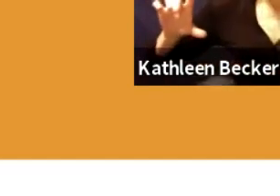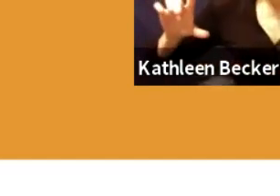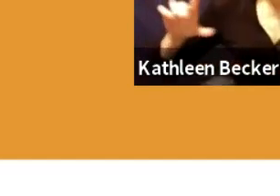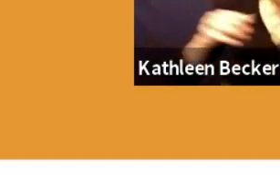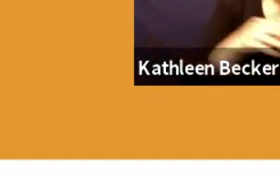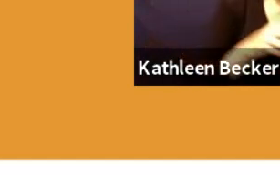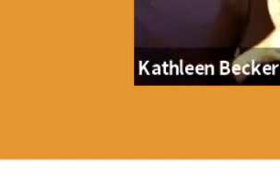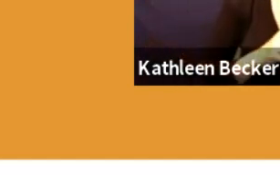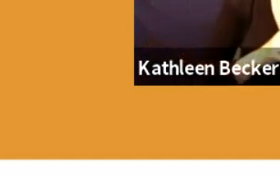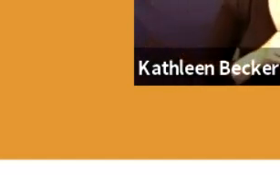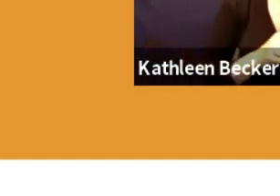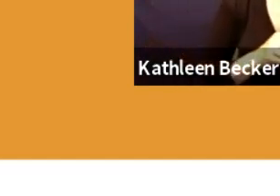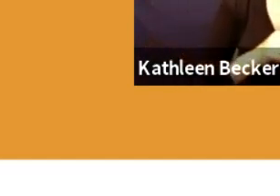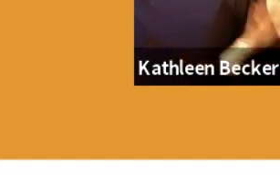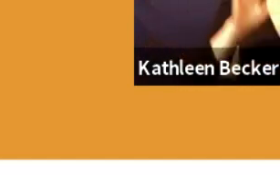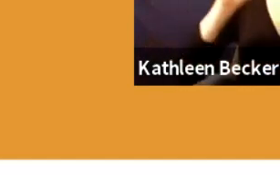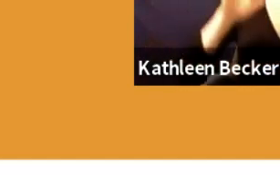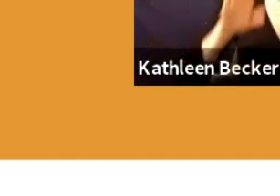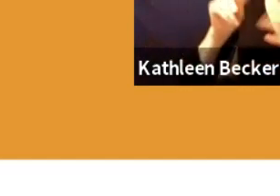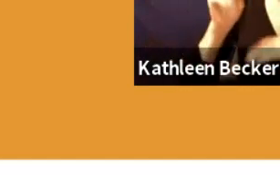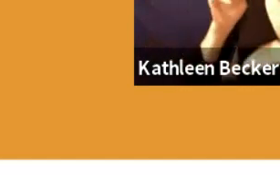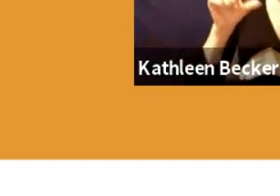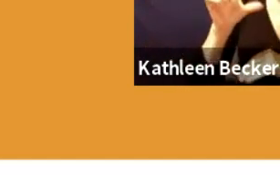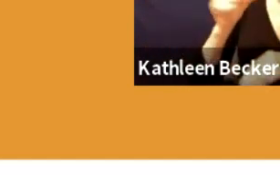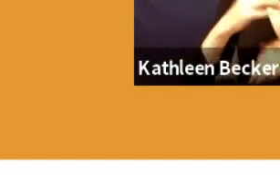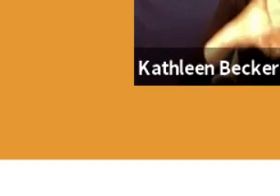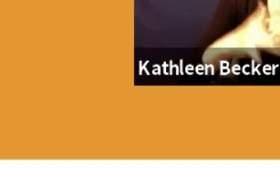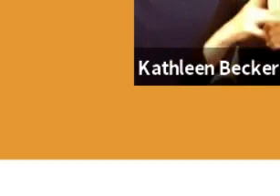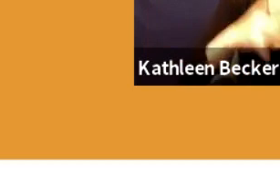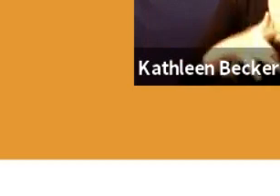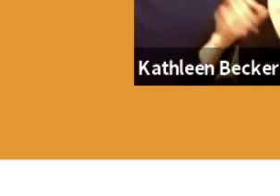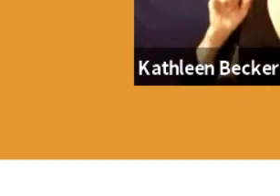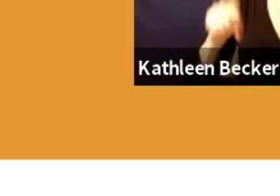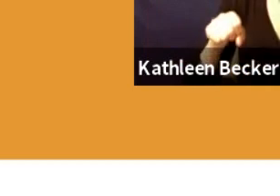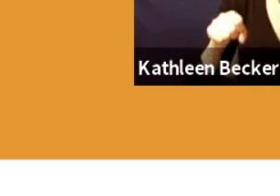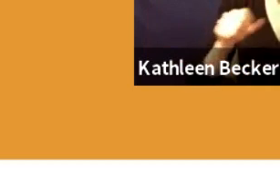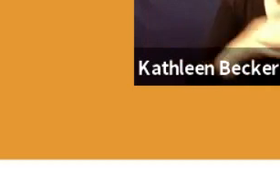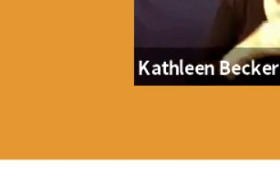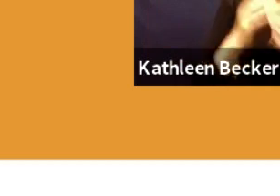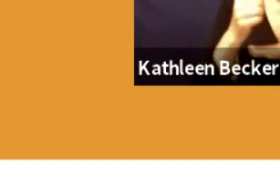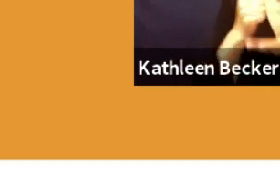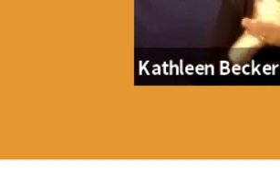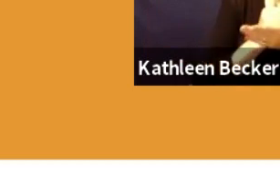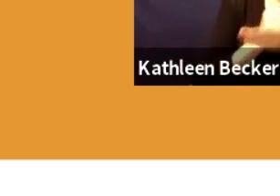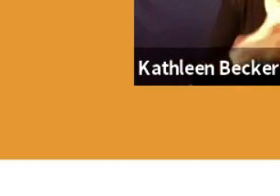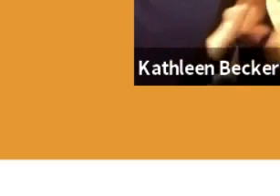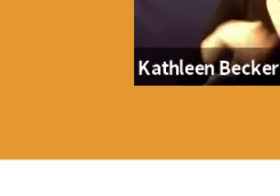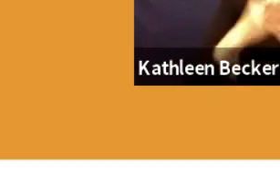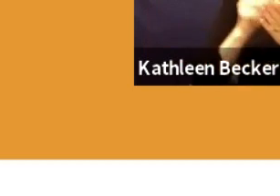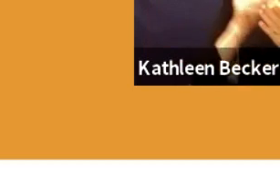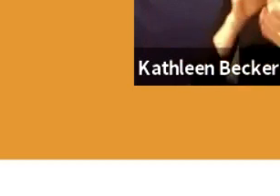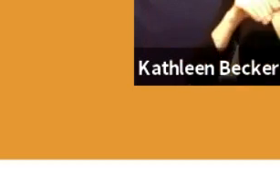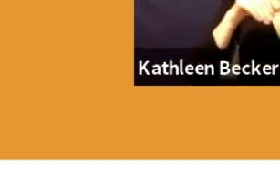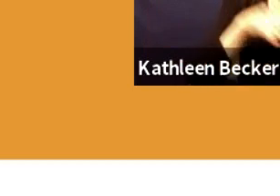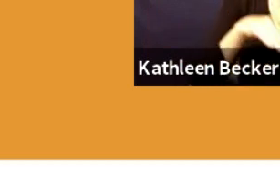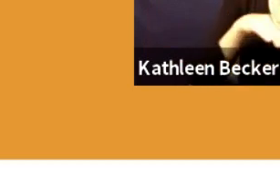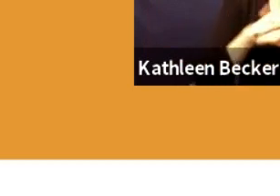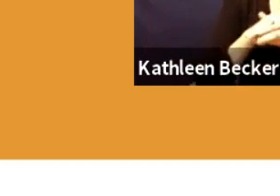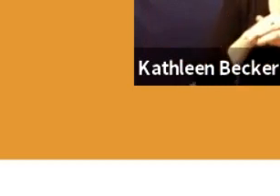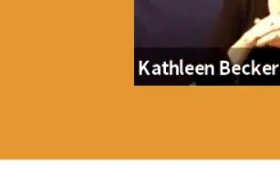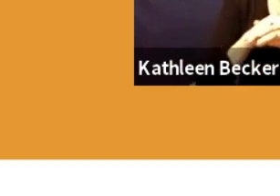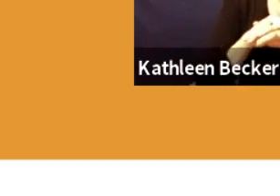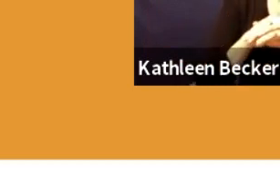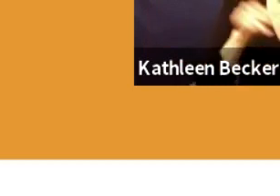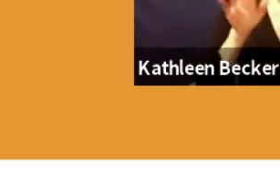Excuse me. So there are some great tools available to help all of our students access